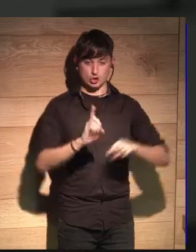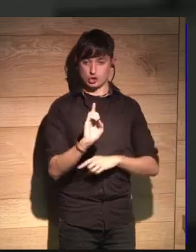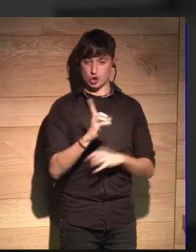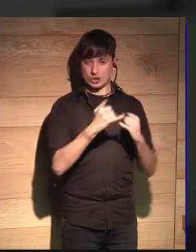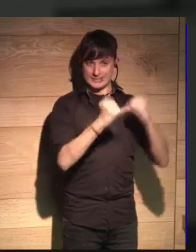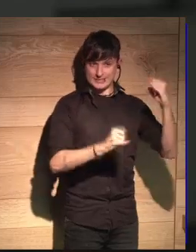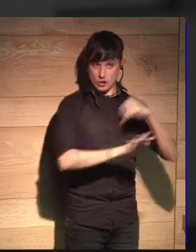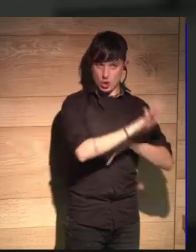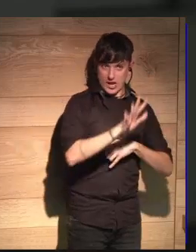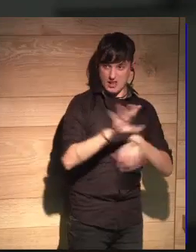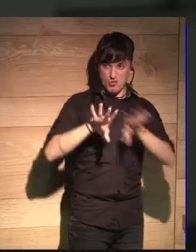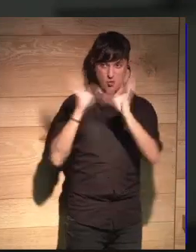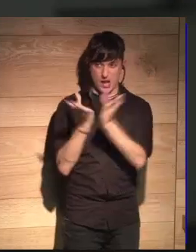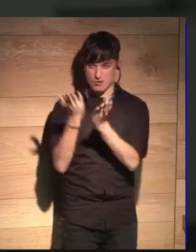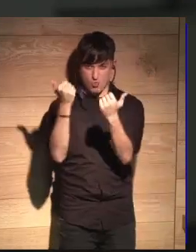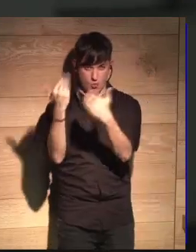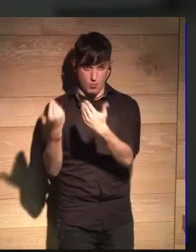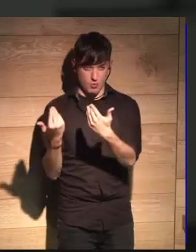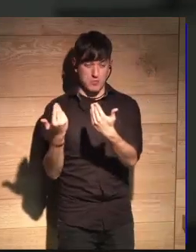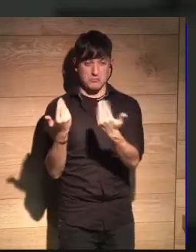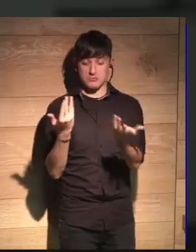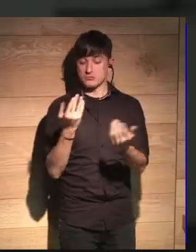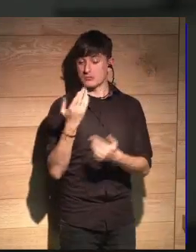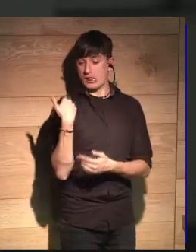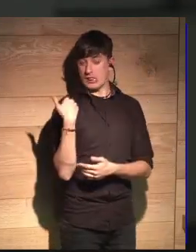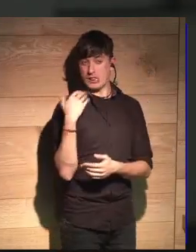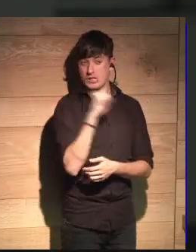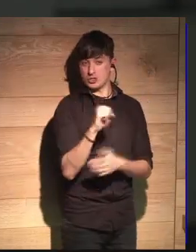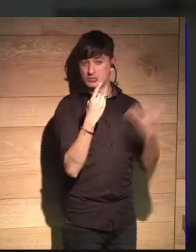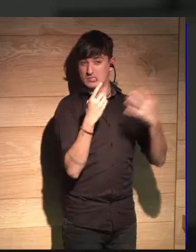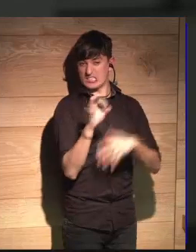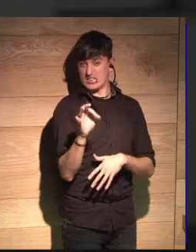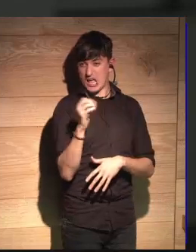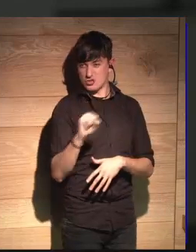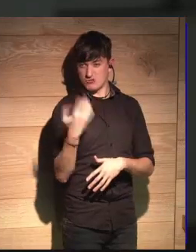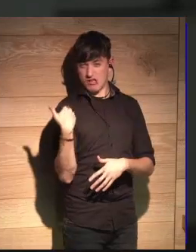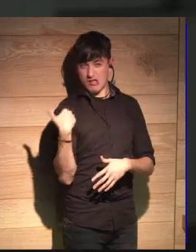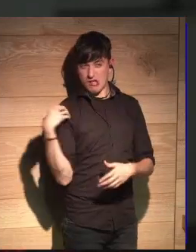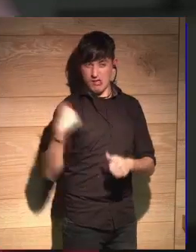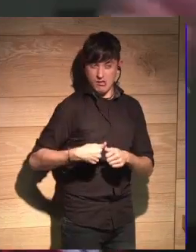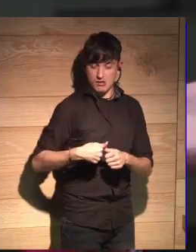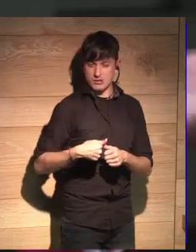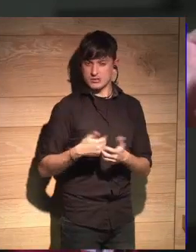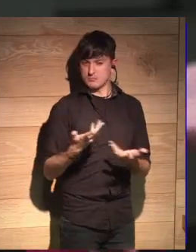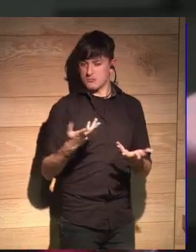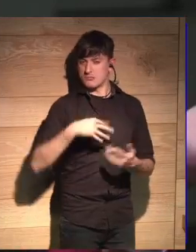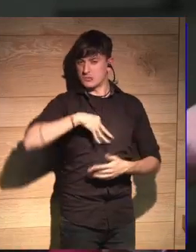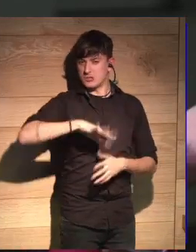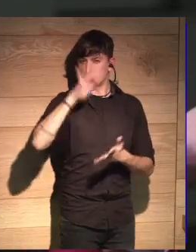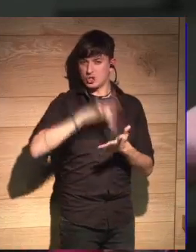in the world. And only in the last 60 years has it been possible for there to be a global crisis because